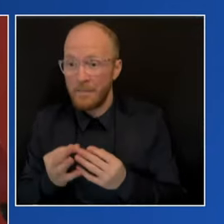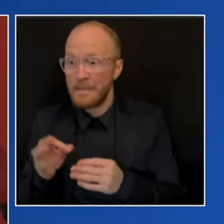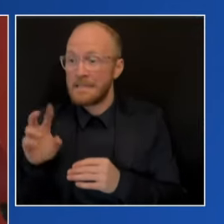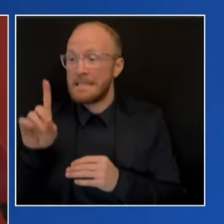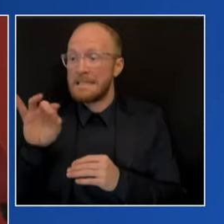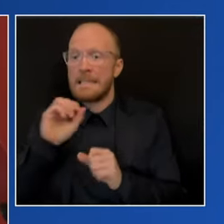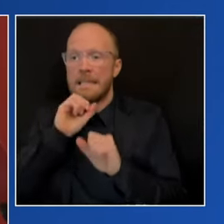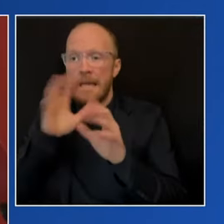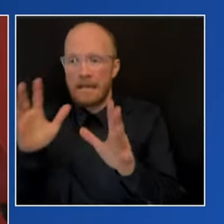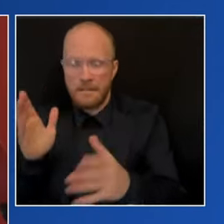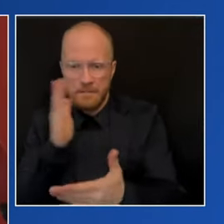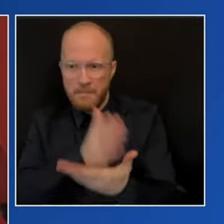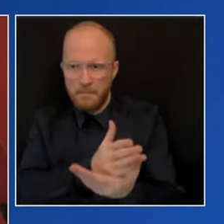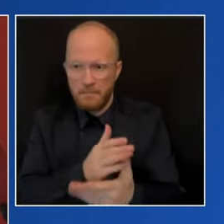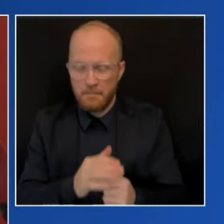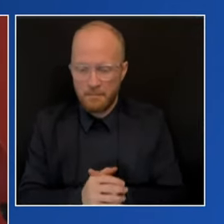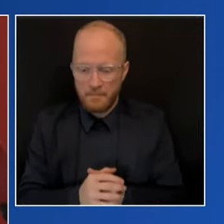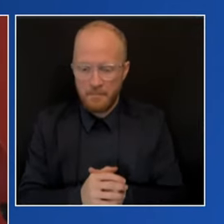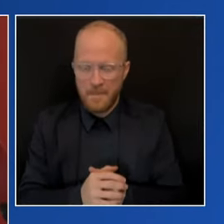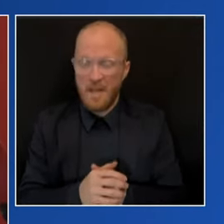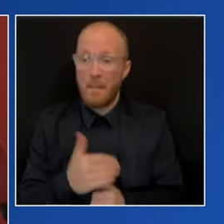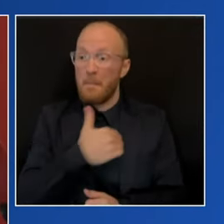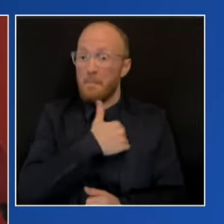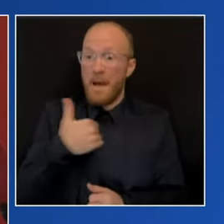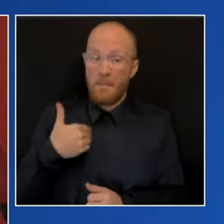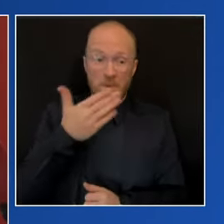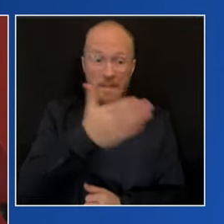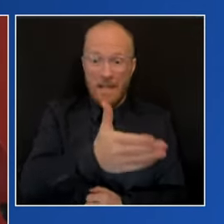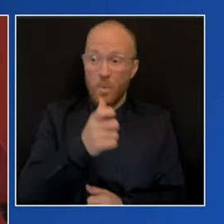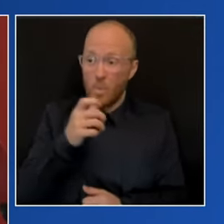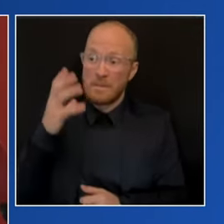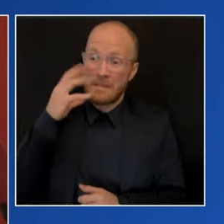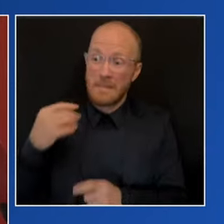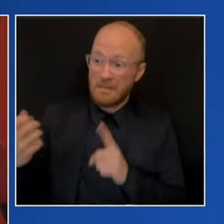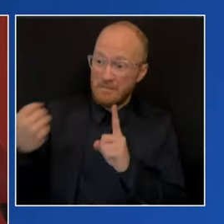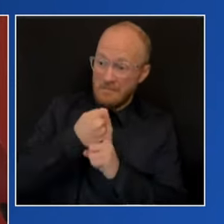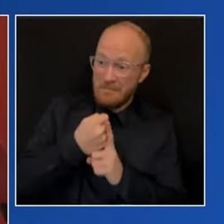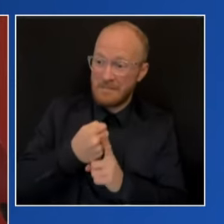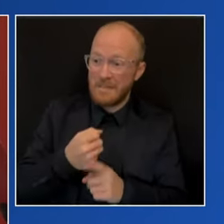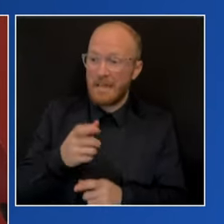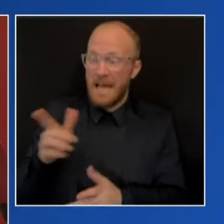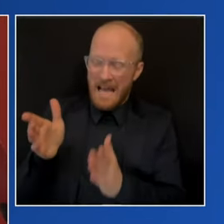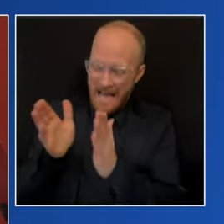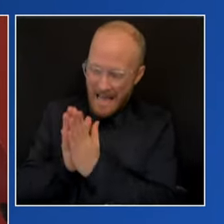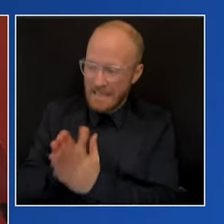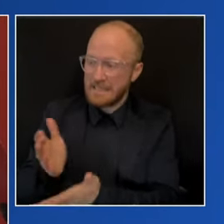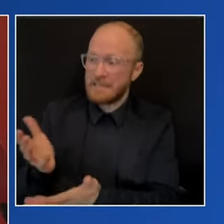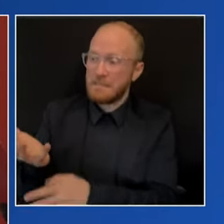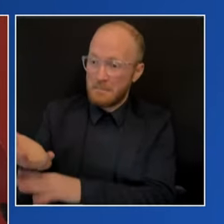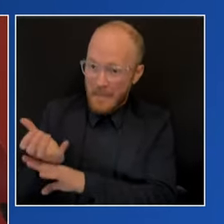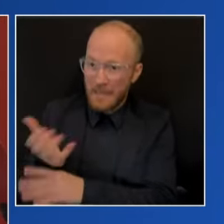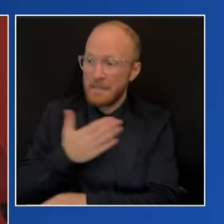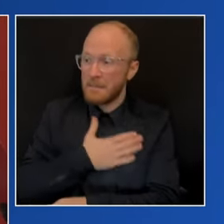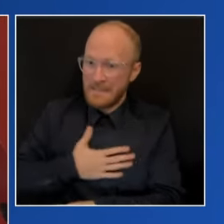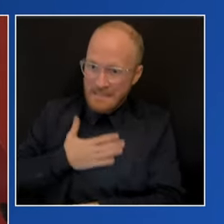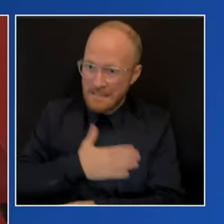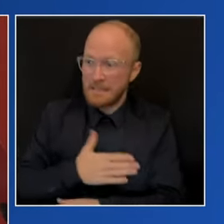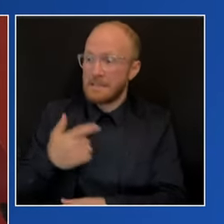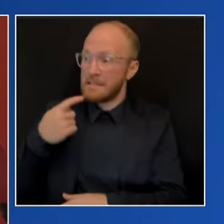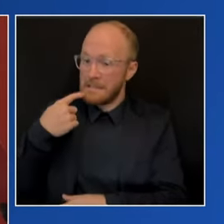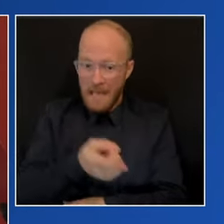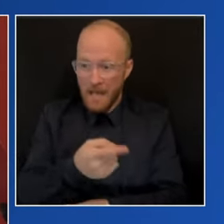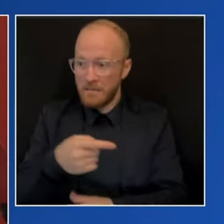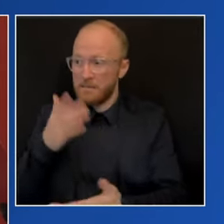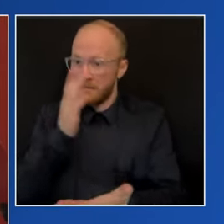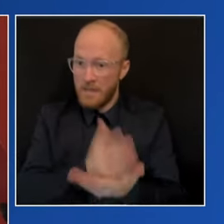were under attack at that very moment, pled with him, act, call off the mob. Imagine had he gone out and